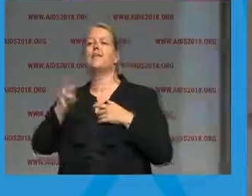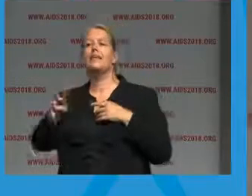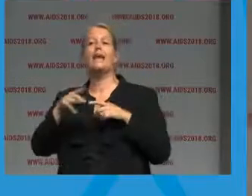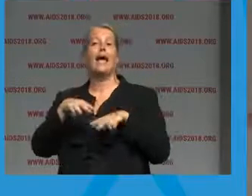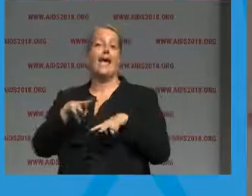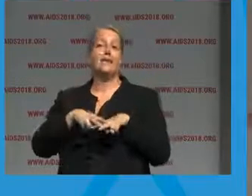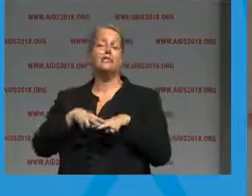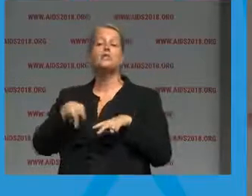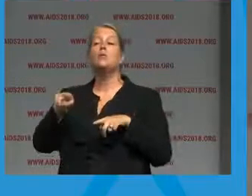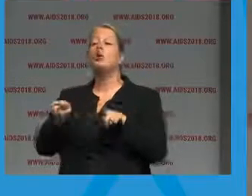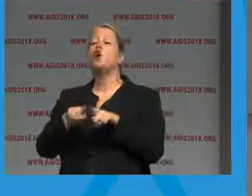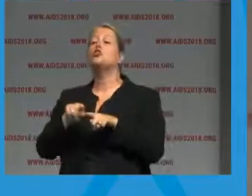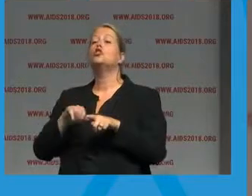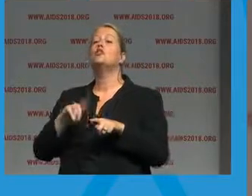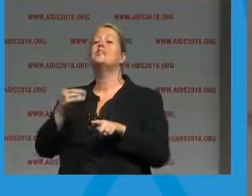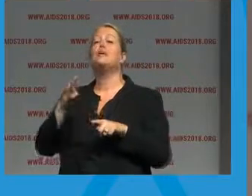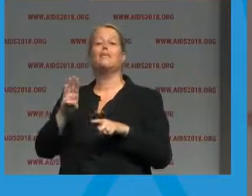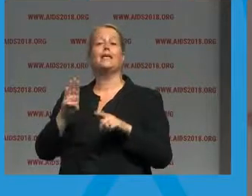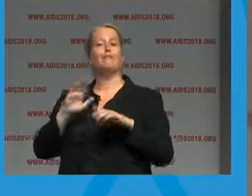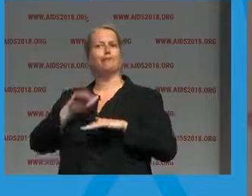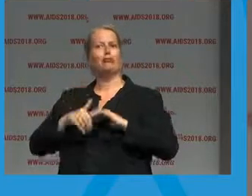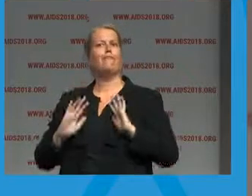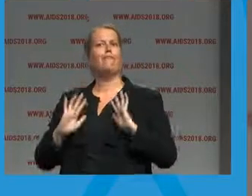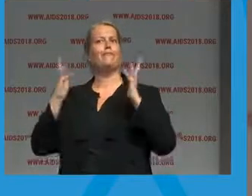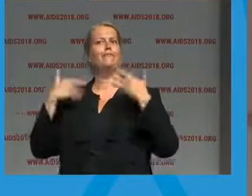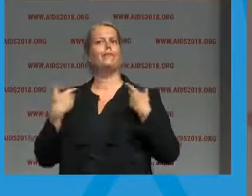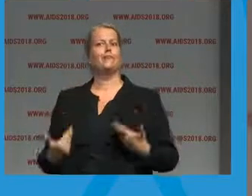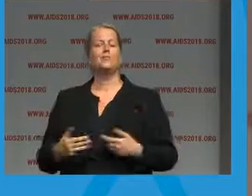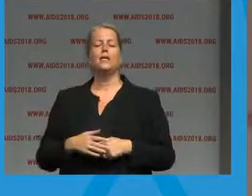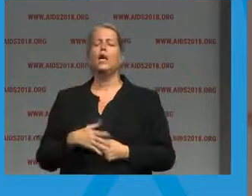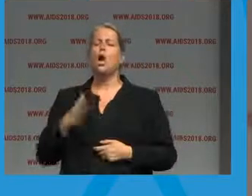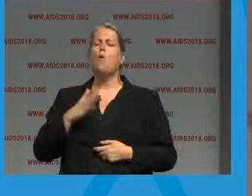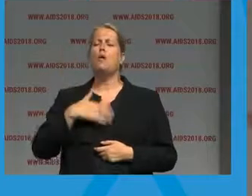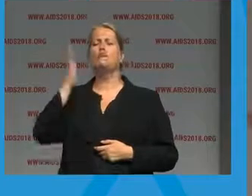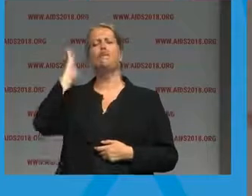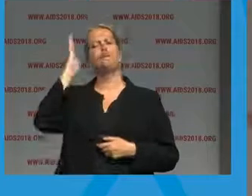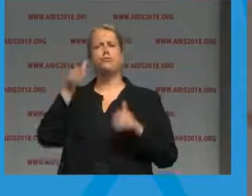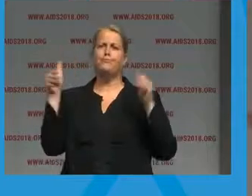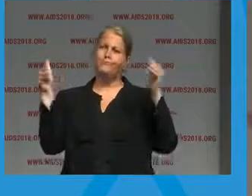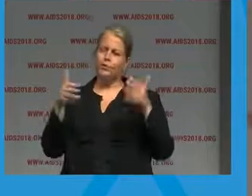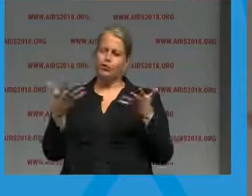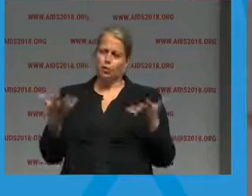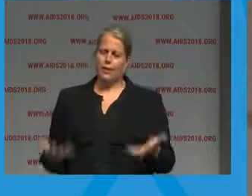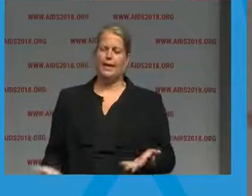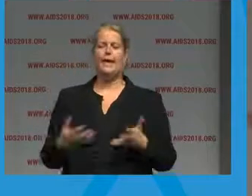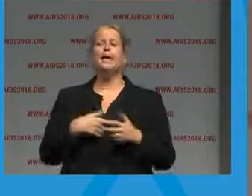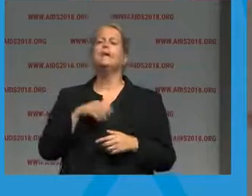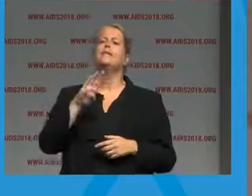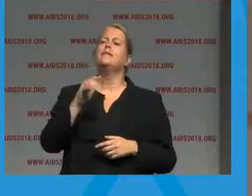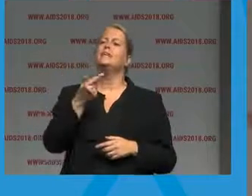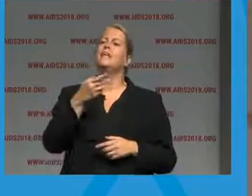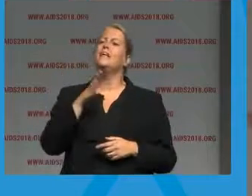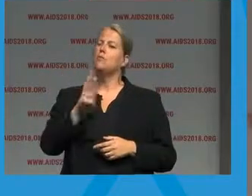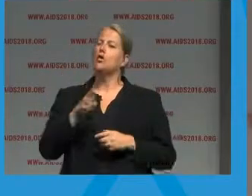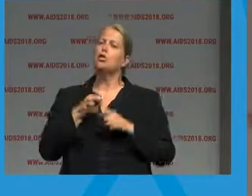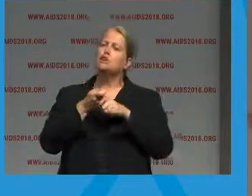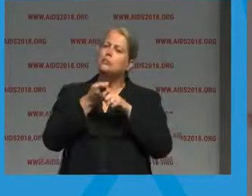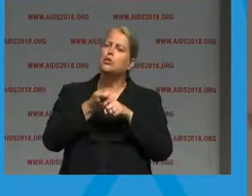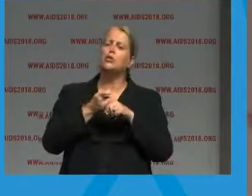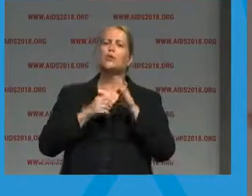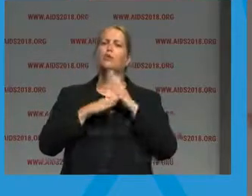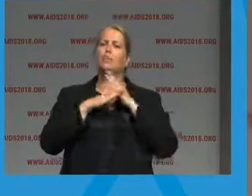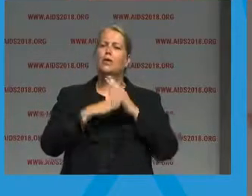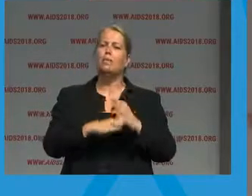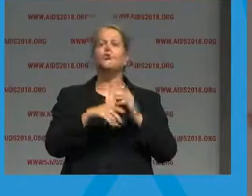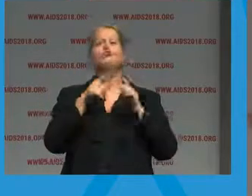survivor. So I want to focus my talk today on TB treatment, prevention, and integration, speak a little bit